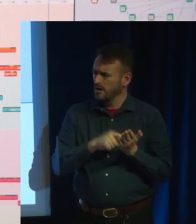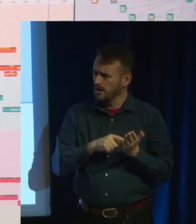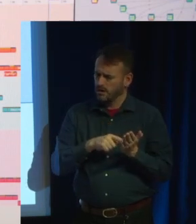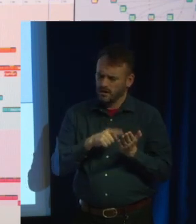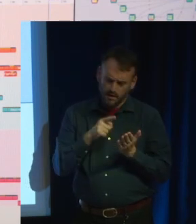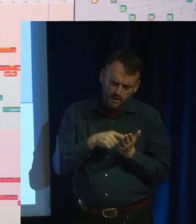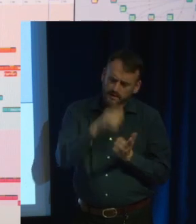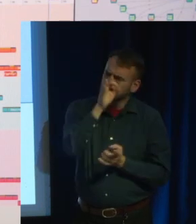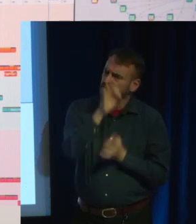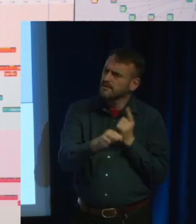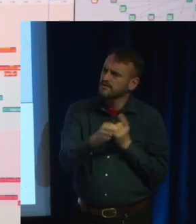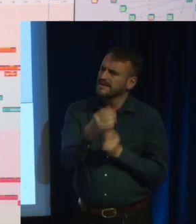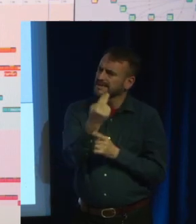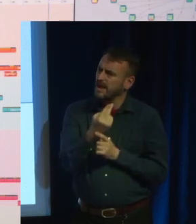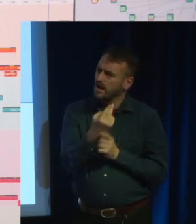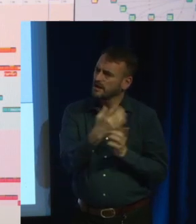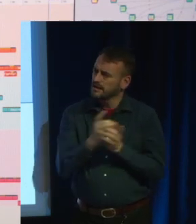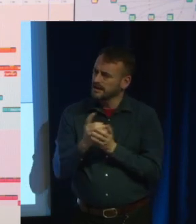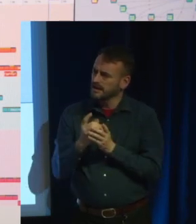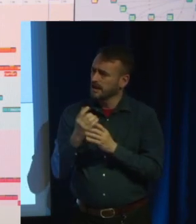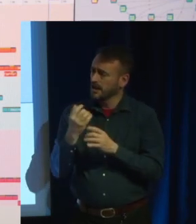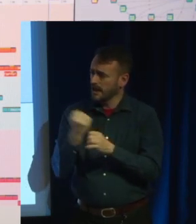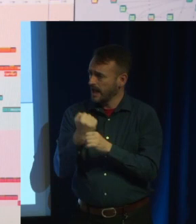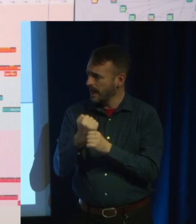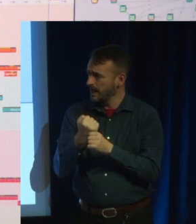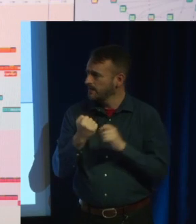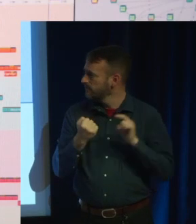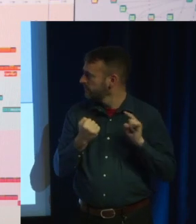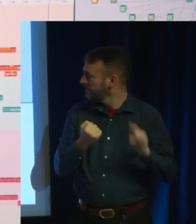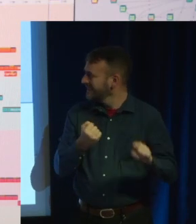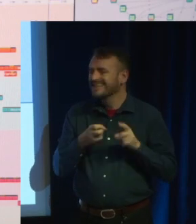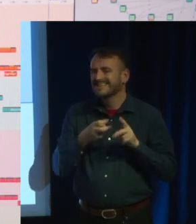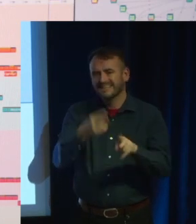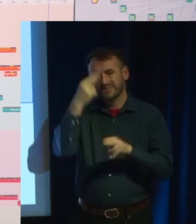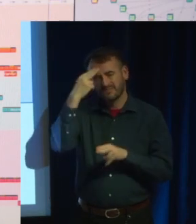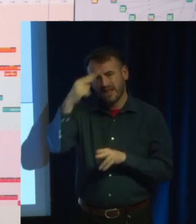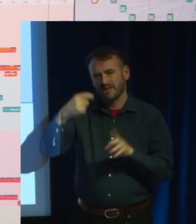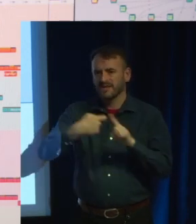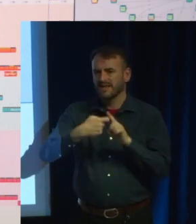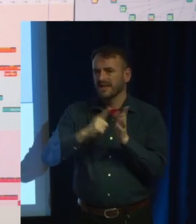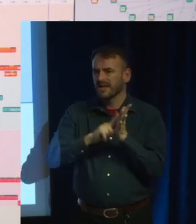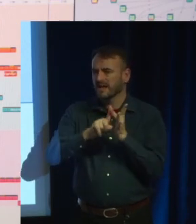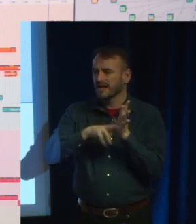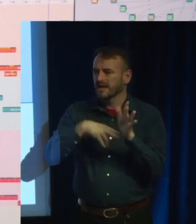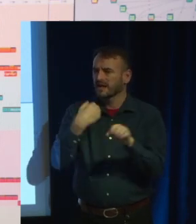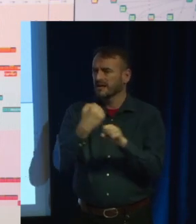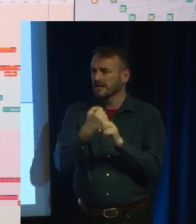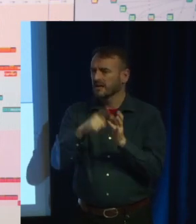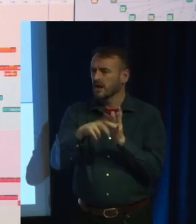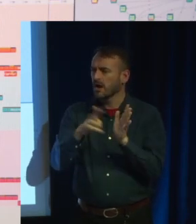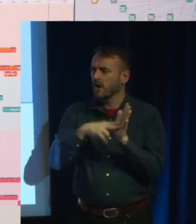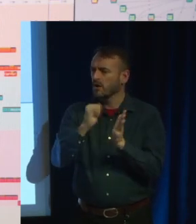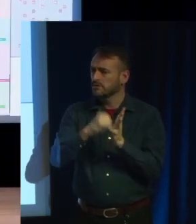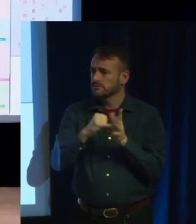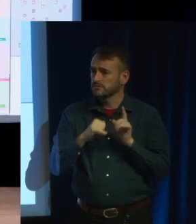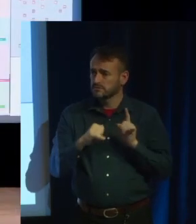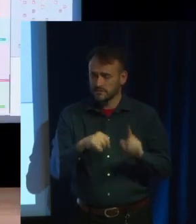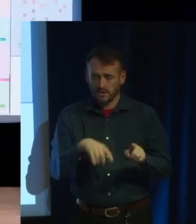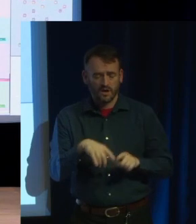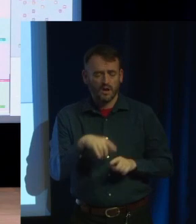for this game. Clémence is the name of this system, made by Diane, one of the founders of Accidental